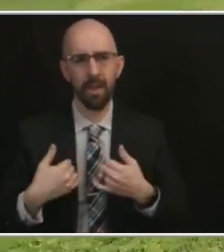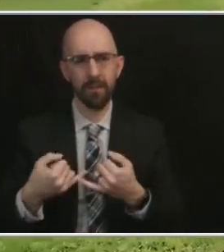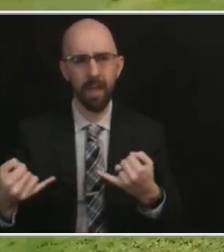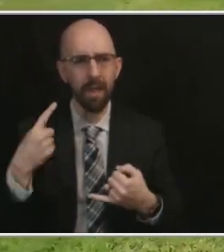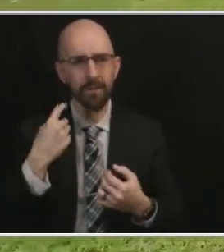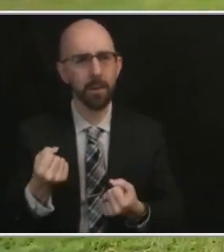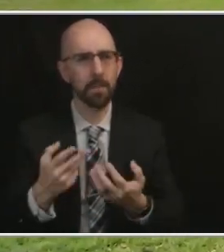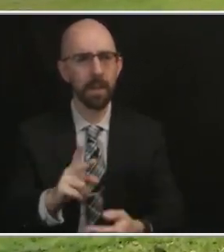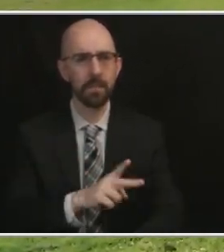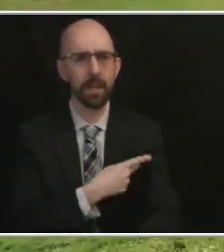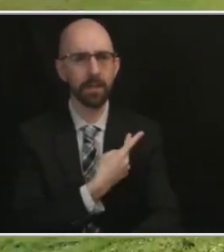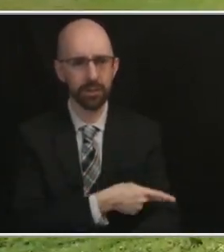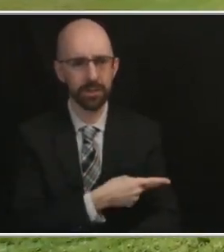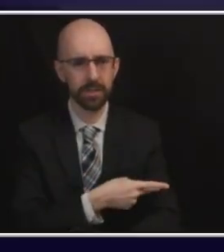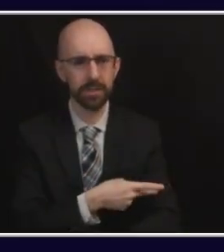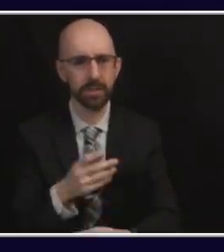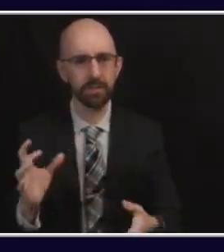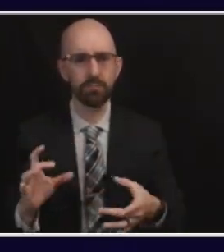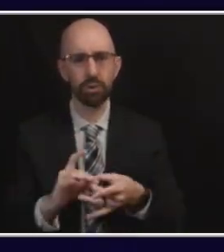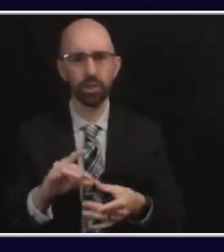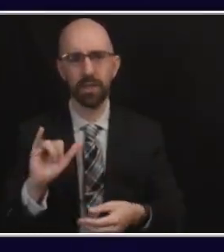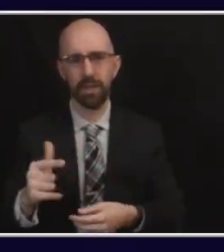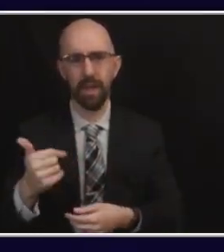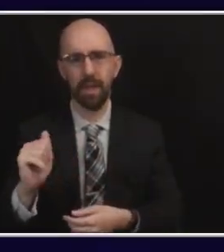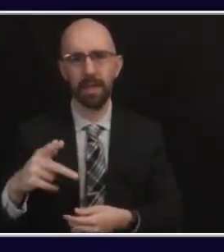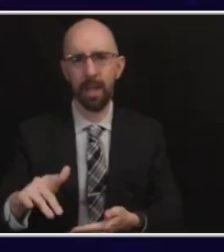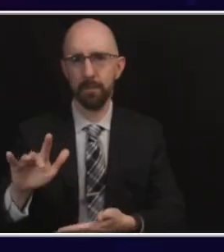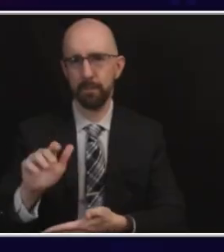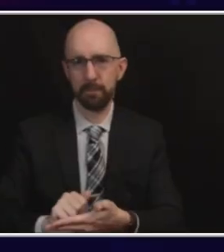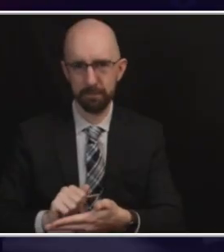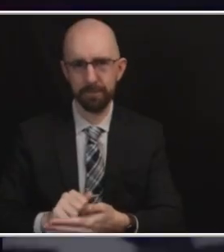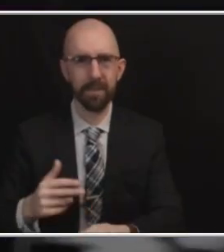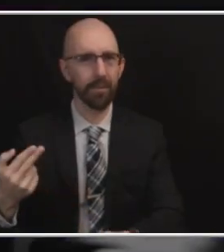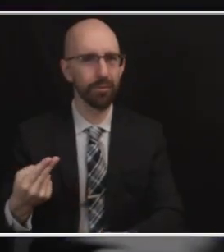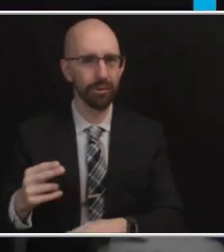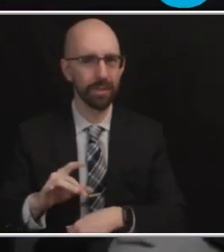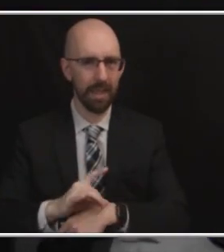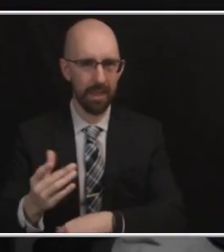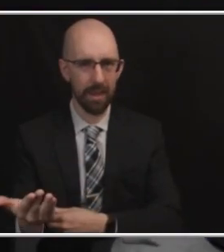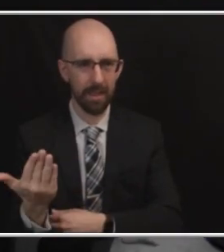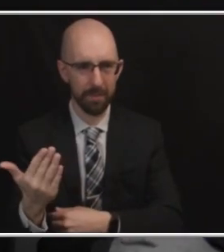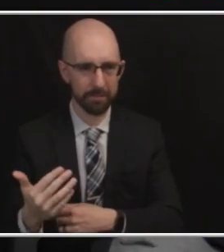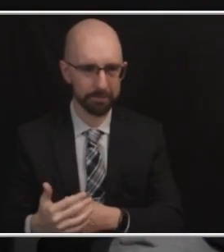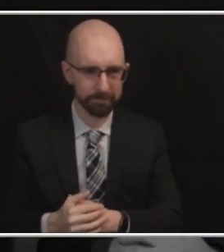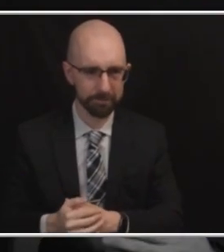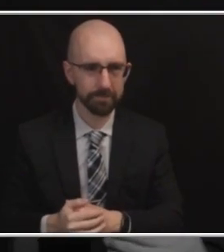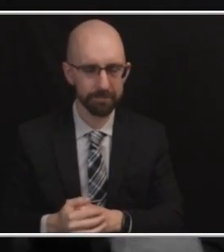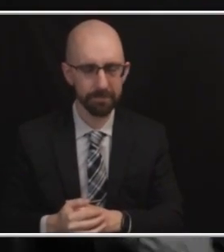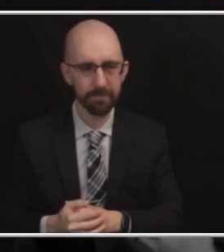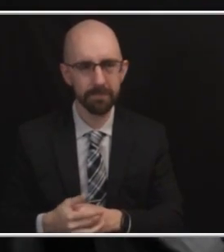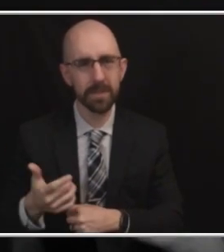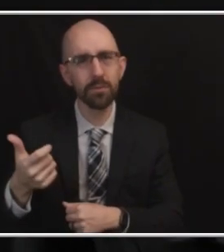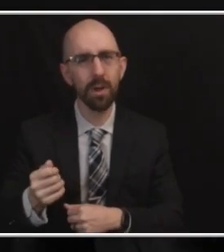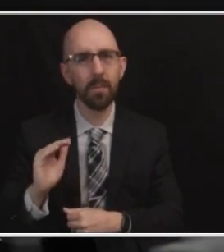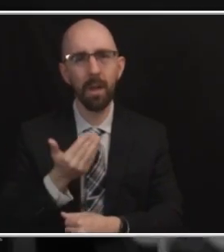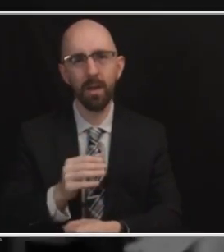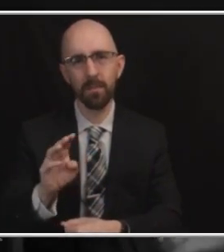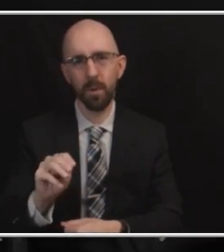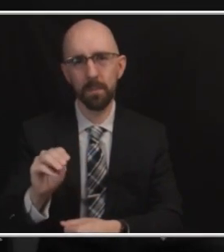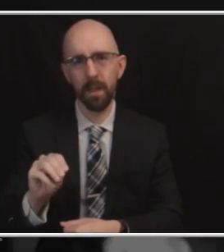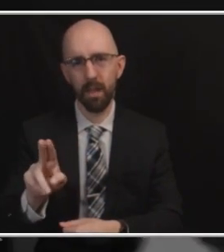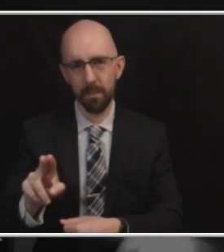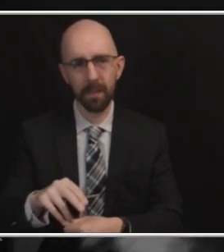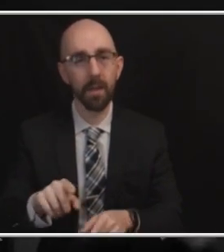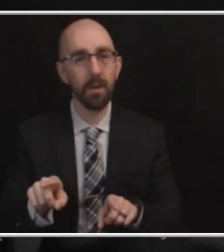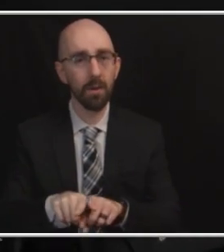patients, bridging that gap. Thursday at 8 a.m. Subscribe to our morning medical update and